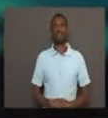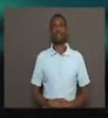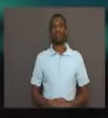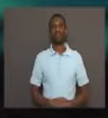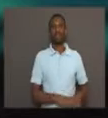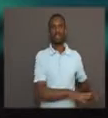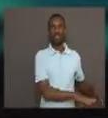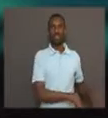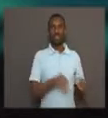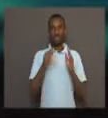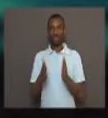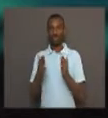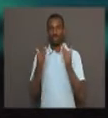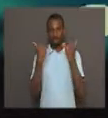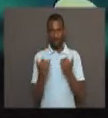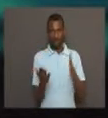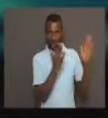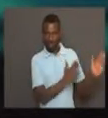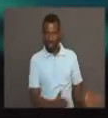Students, let's get ready.